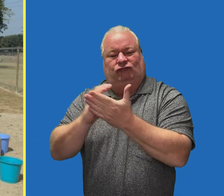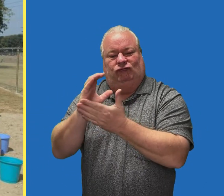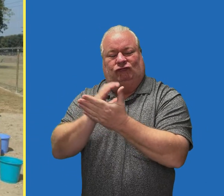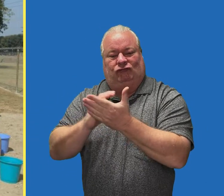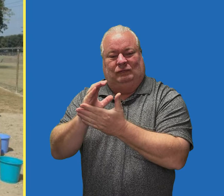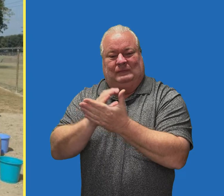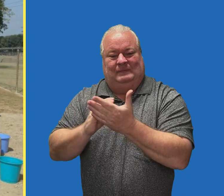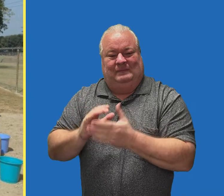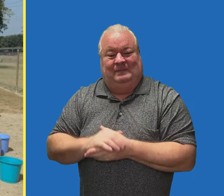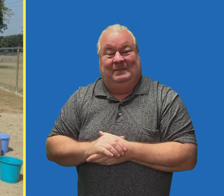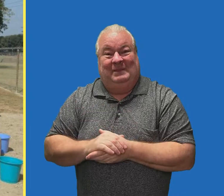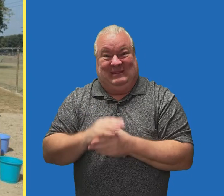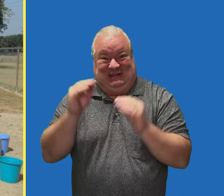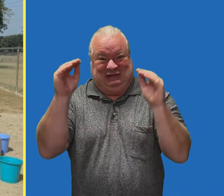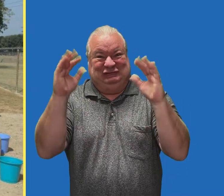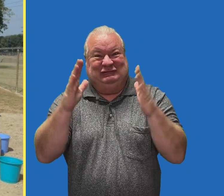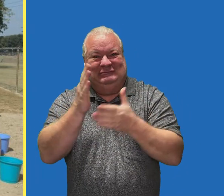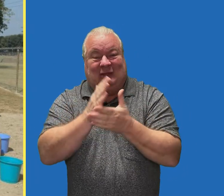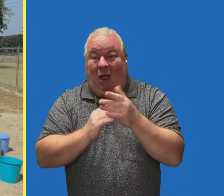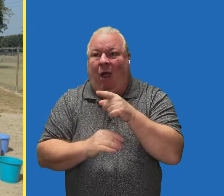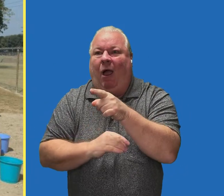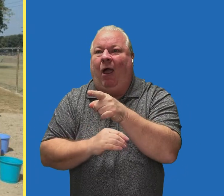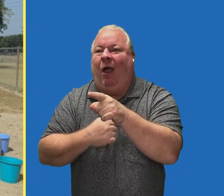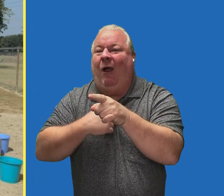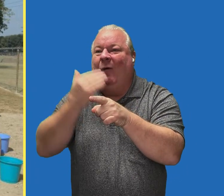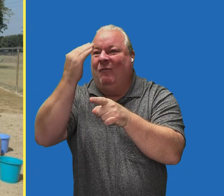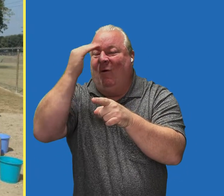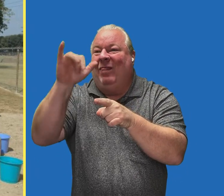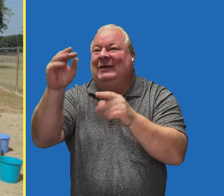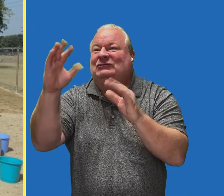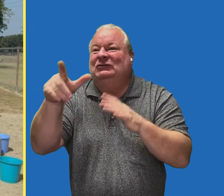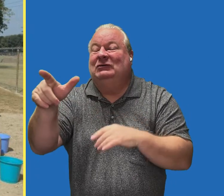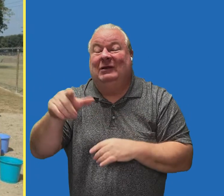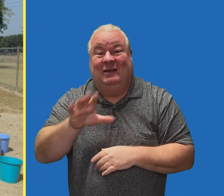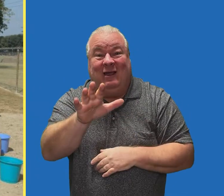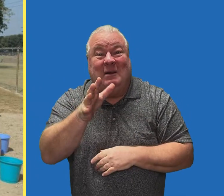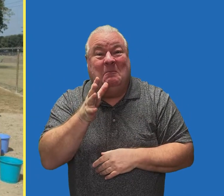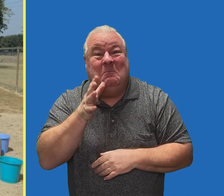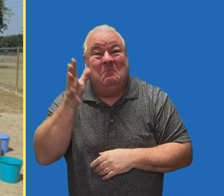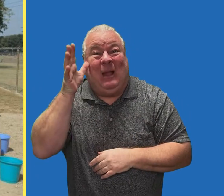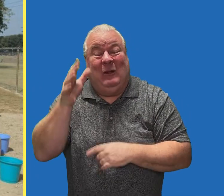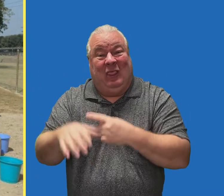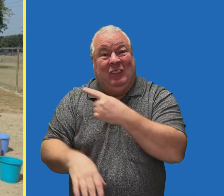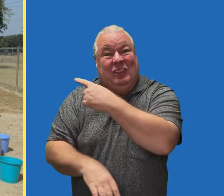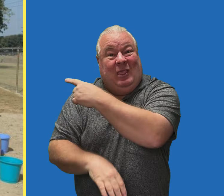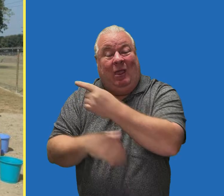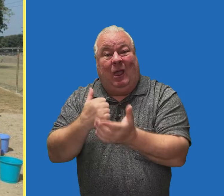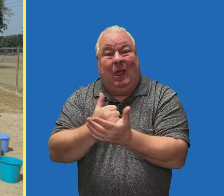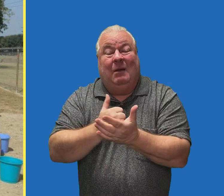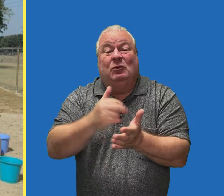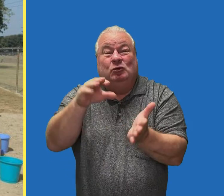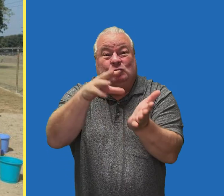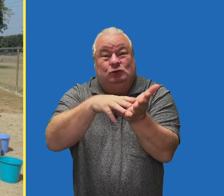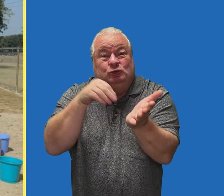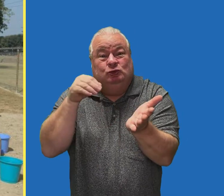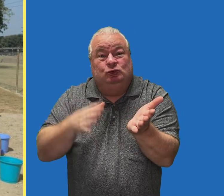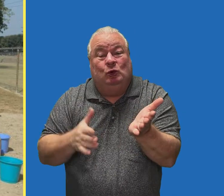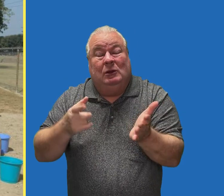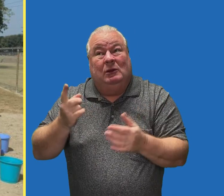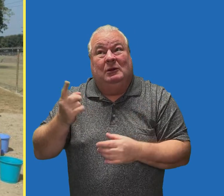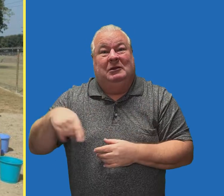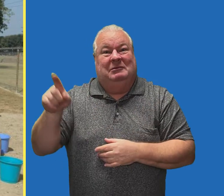picture. There was a few teachers there that you might recognize. We had parents and we had